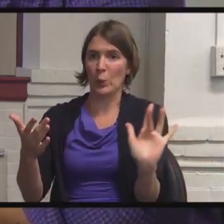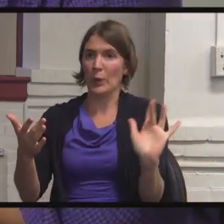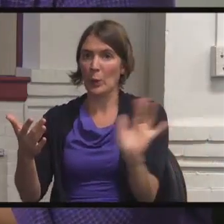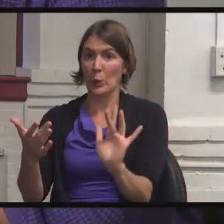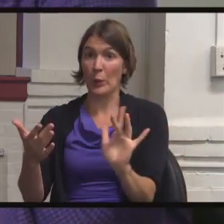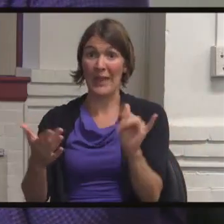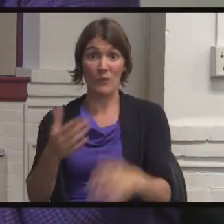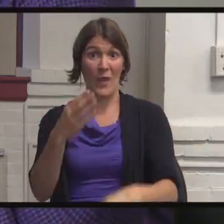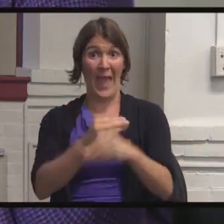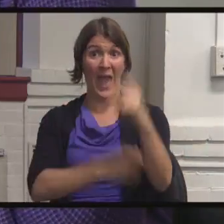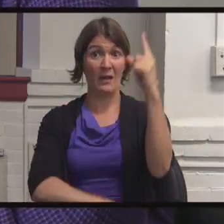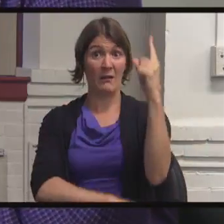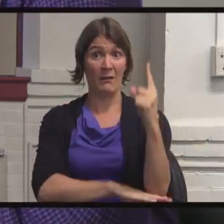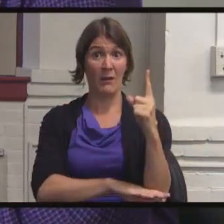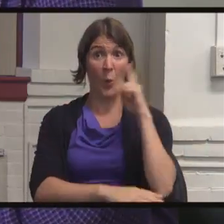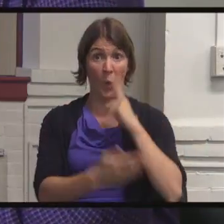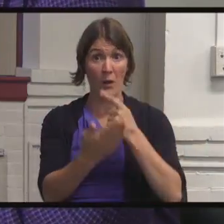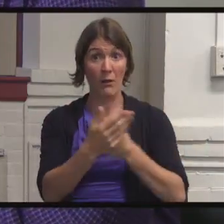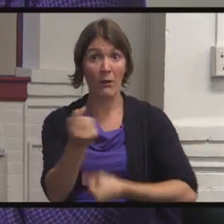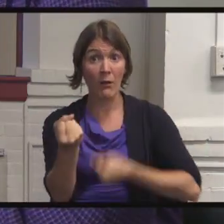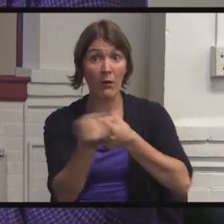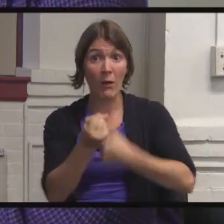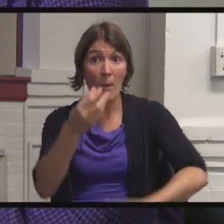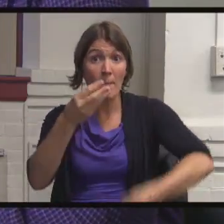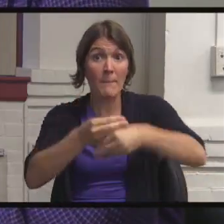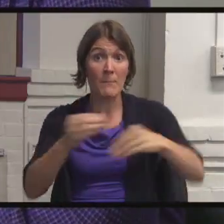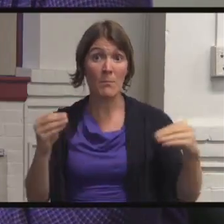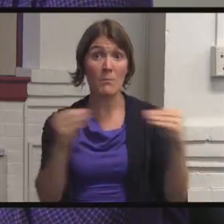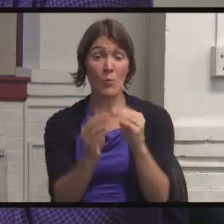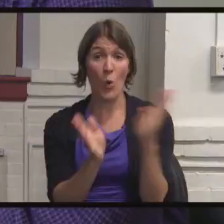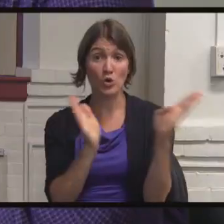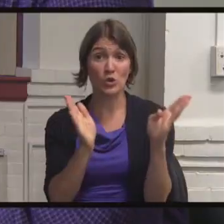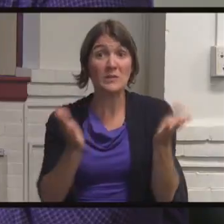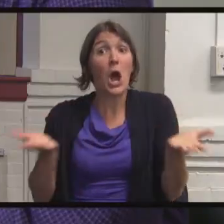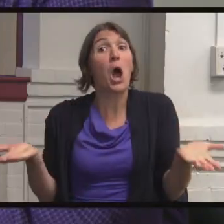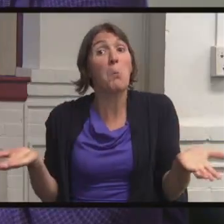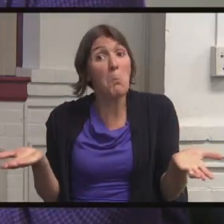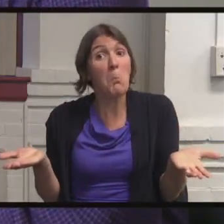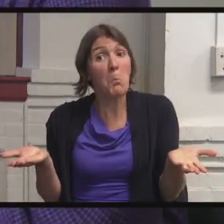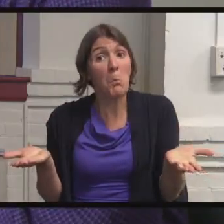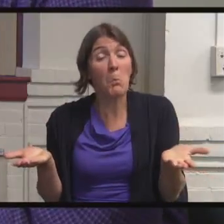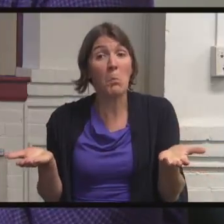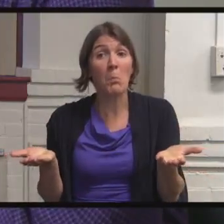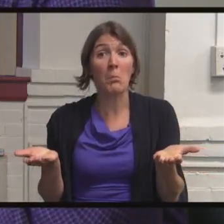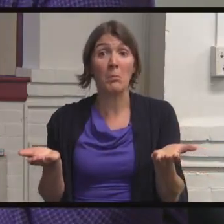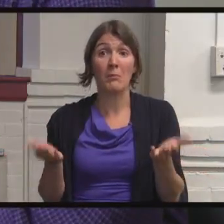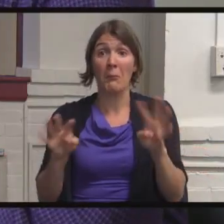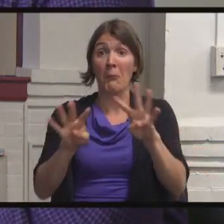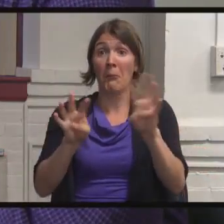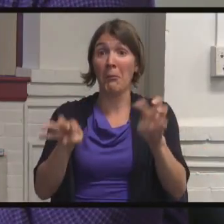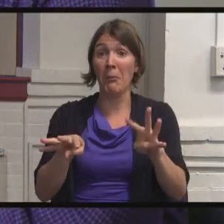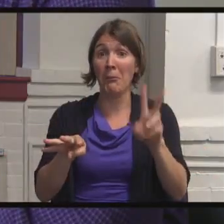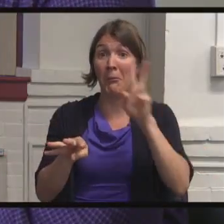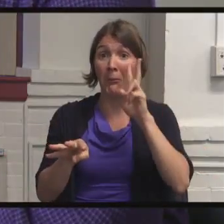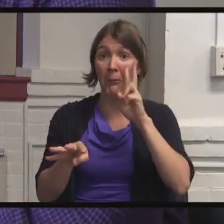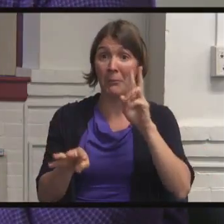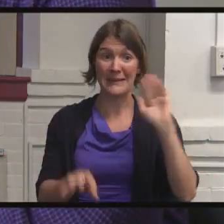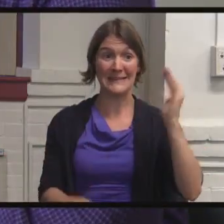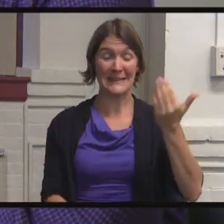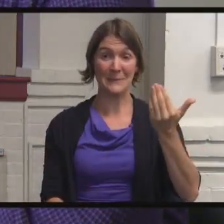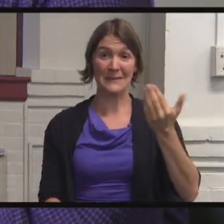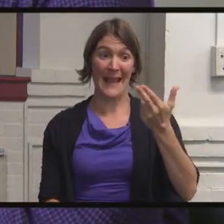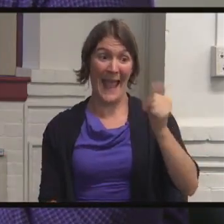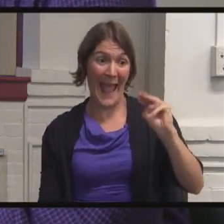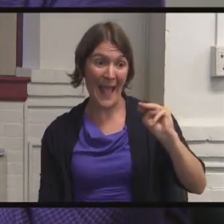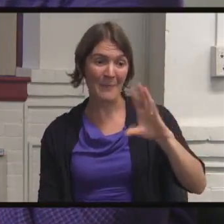would serve to supplement, that's what I'm You know, the value of the existing network remains. You know, I think a radio frequency